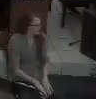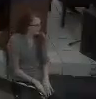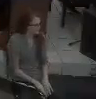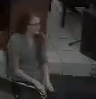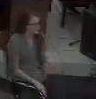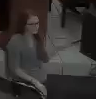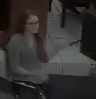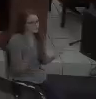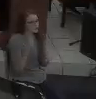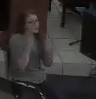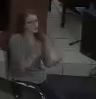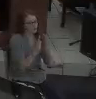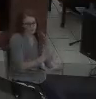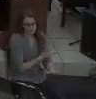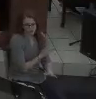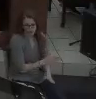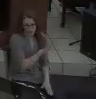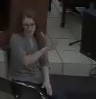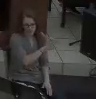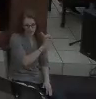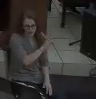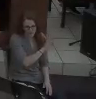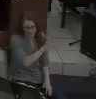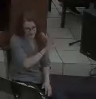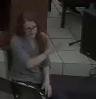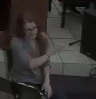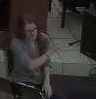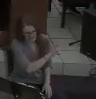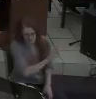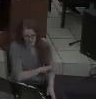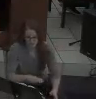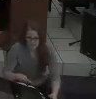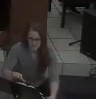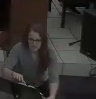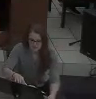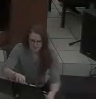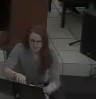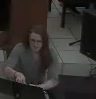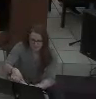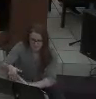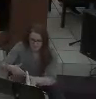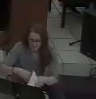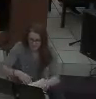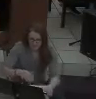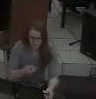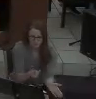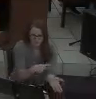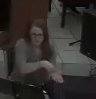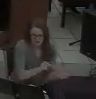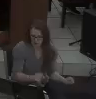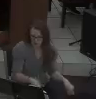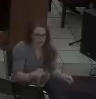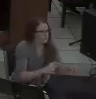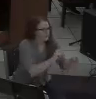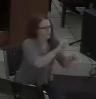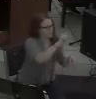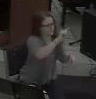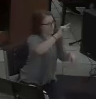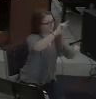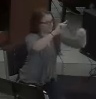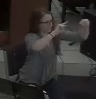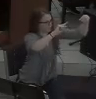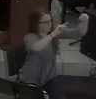Our offertory hymn is number 565, God Whose Giving Knows No Ending. Please rise as you're able. We're going to sing the first and last